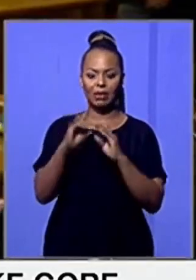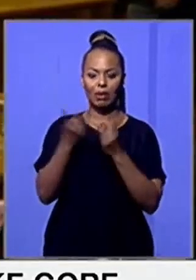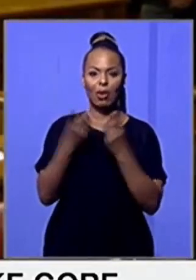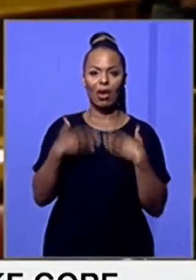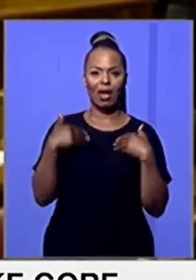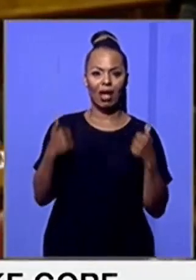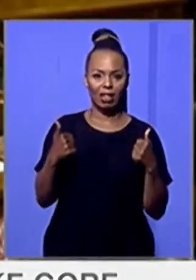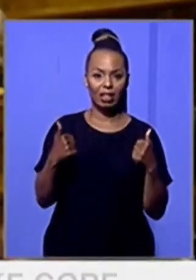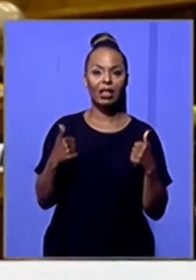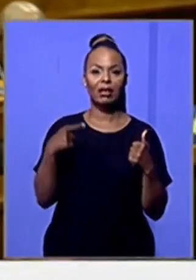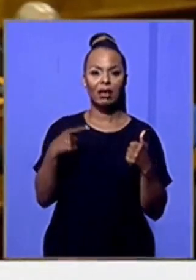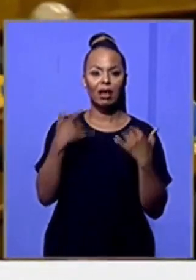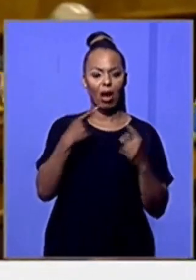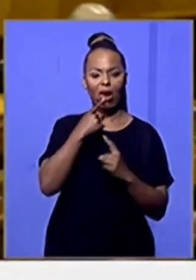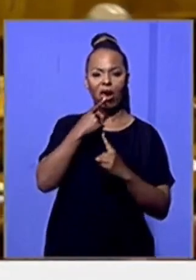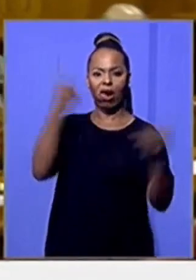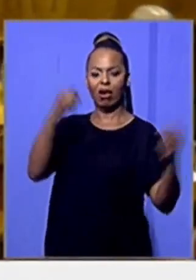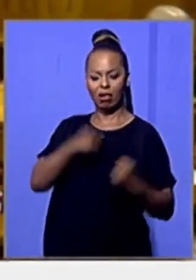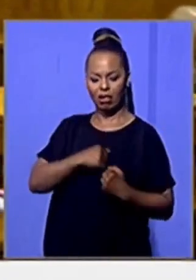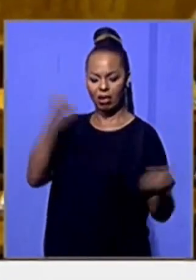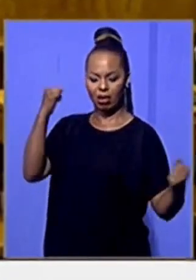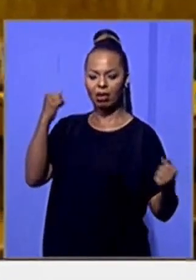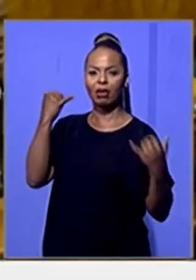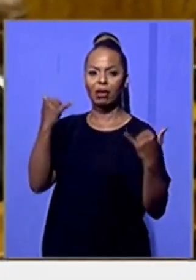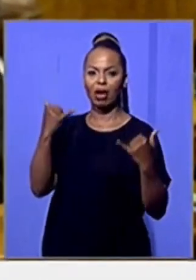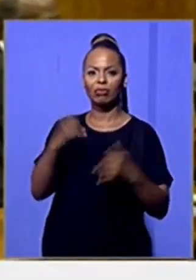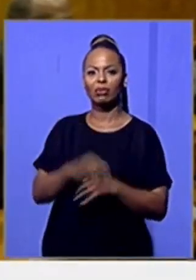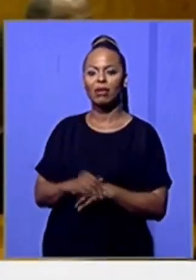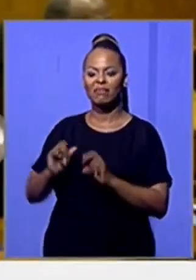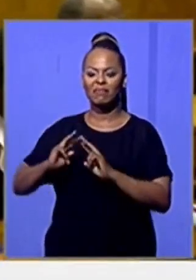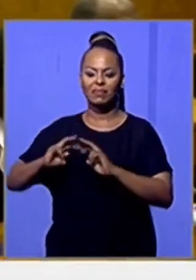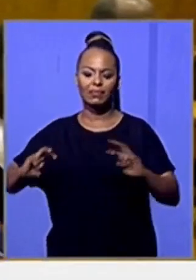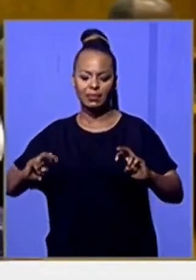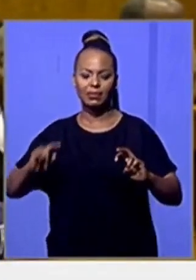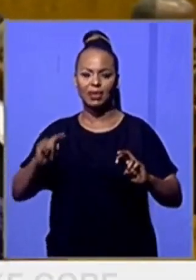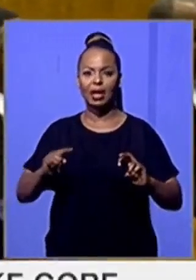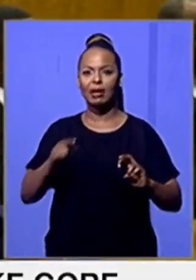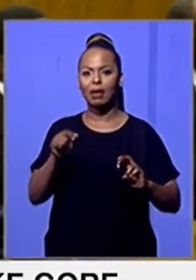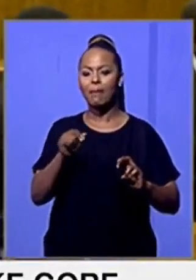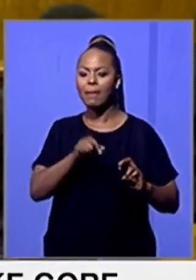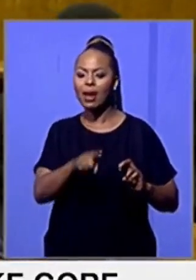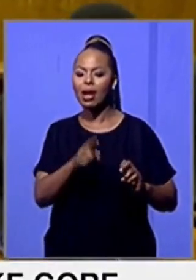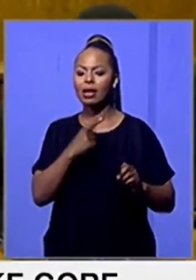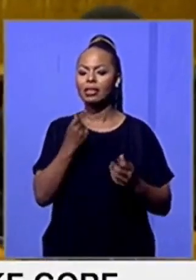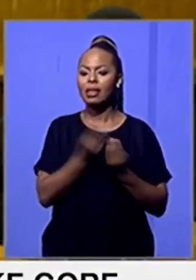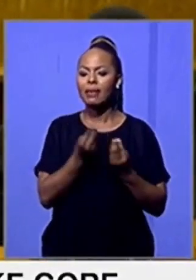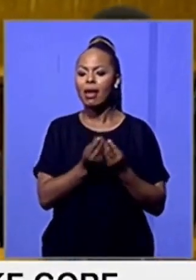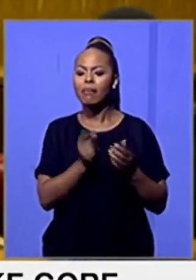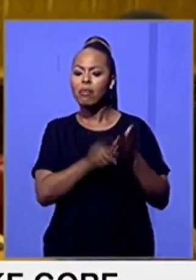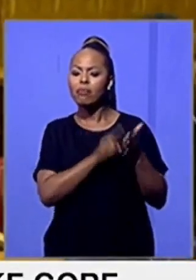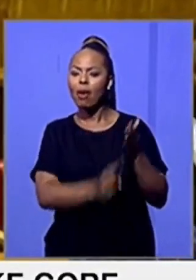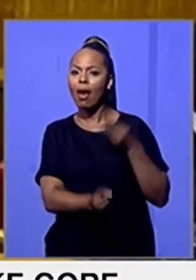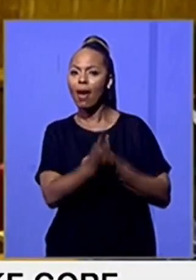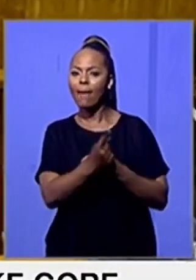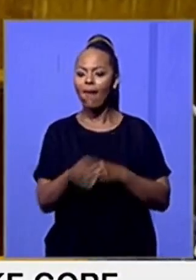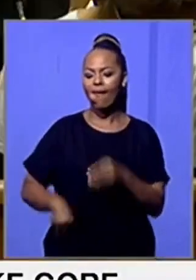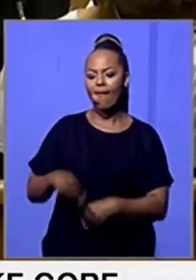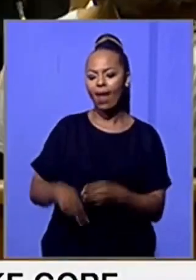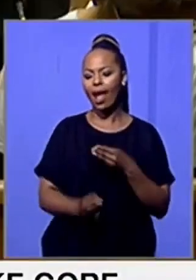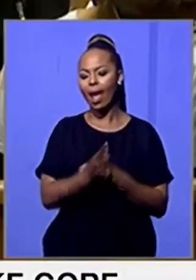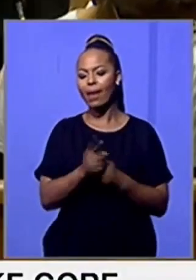Gauteng ke ene a boleletseng lephata le le kgethegileng la dipatlisiso ka ditshenyegelo tse di sa siamang. Letsatsi morago ga go tlhokafala